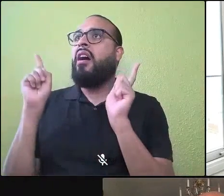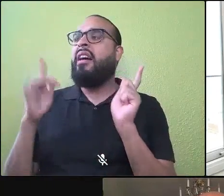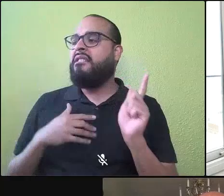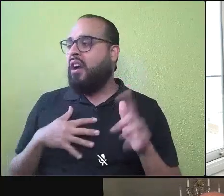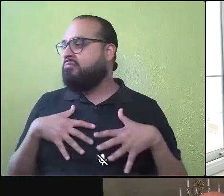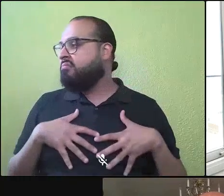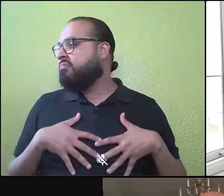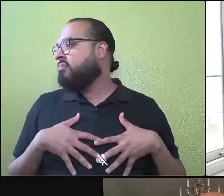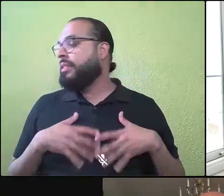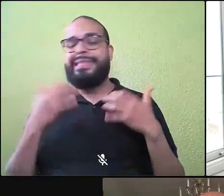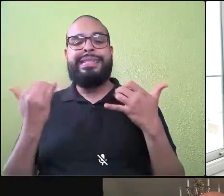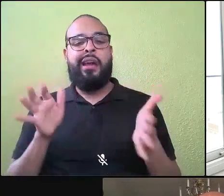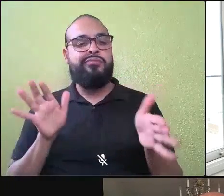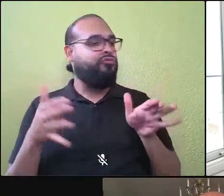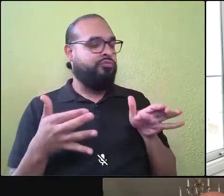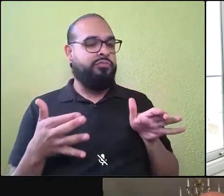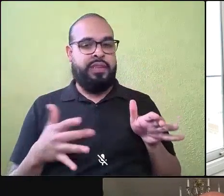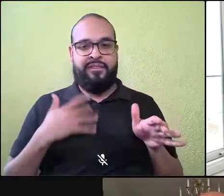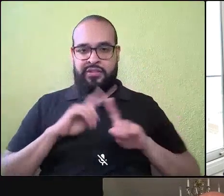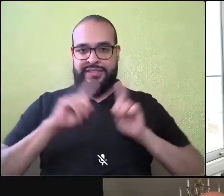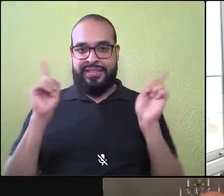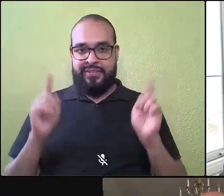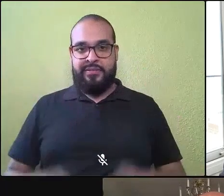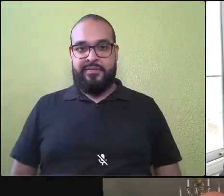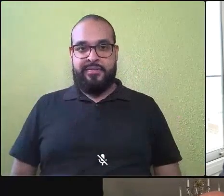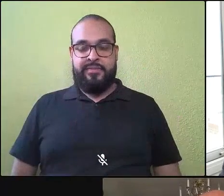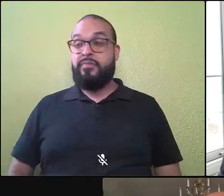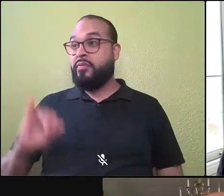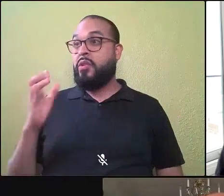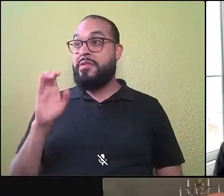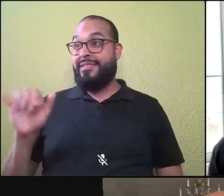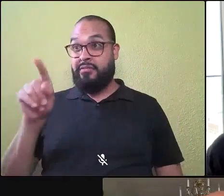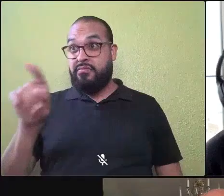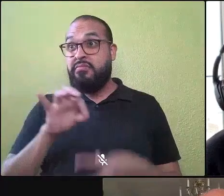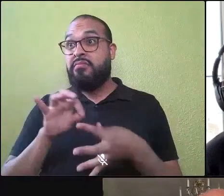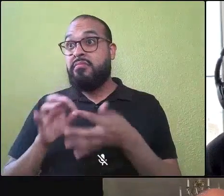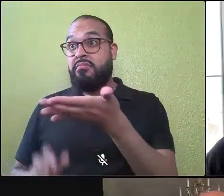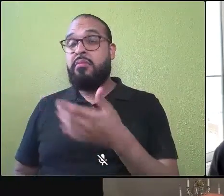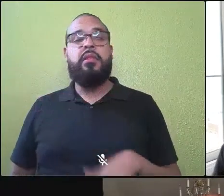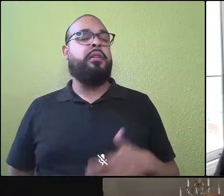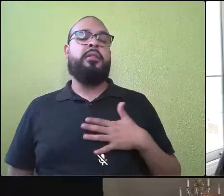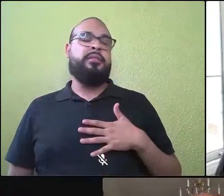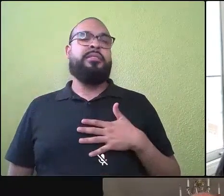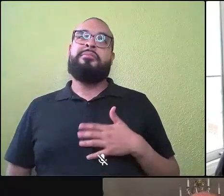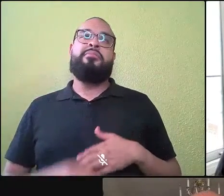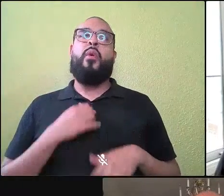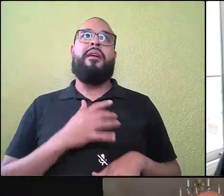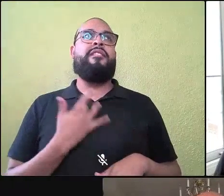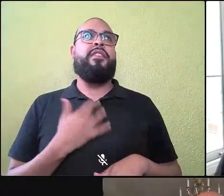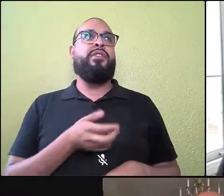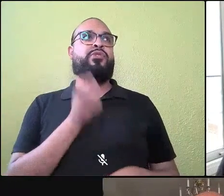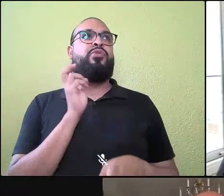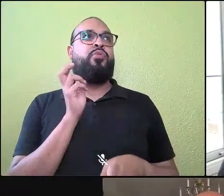Yeah. I mean, you're talking to the wrong person when you say like stepping away or something like that. I think the community kind of flows through me